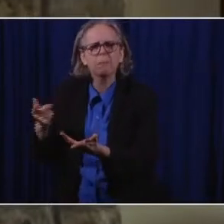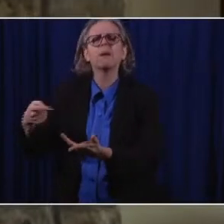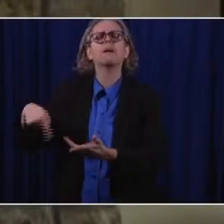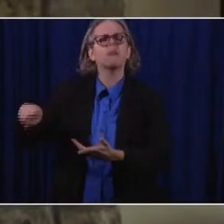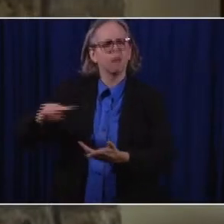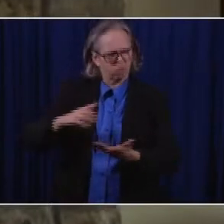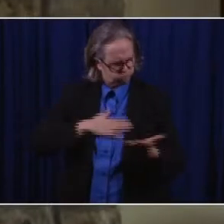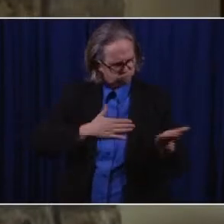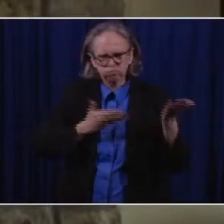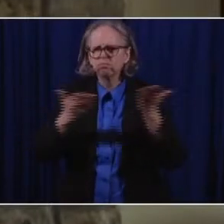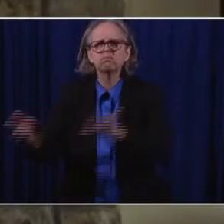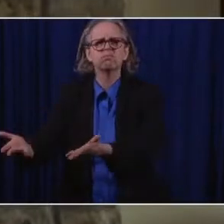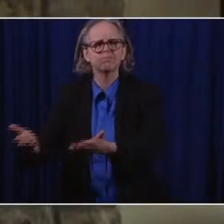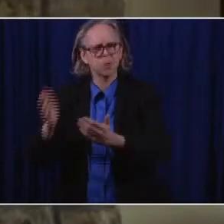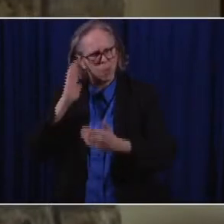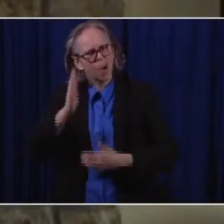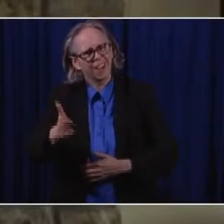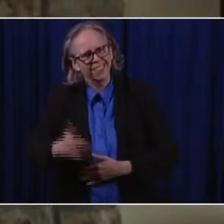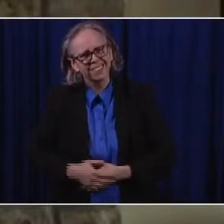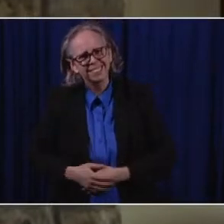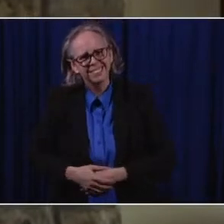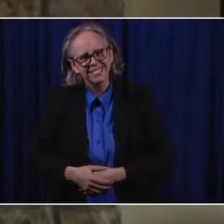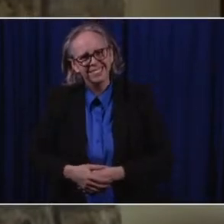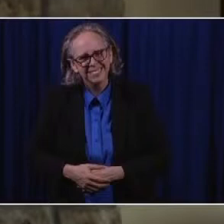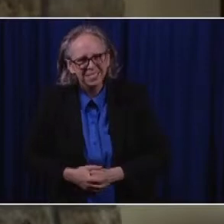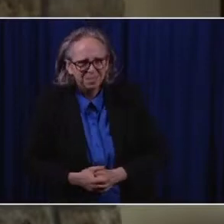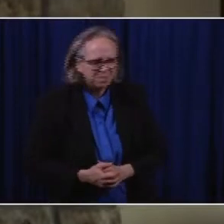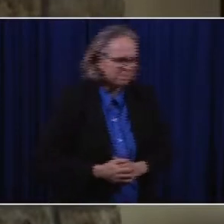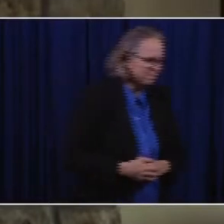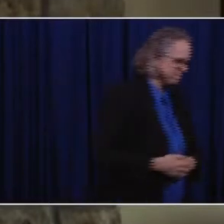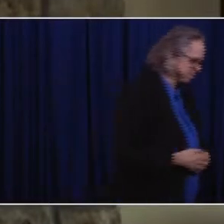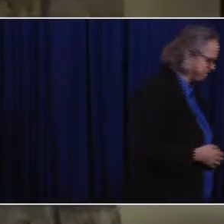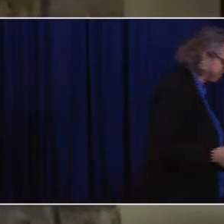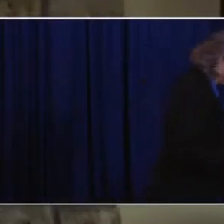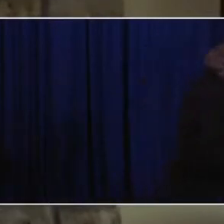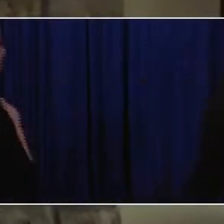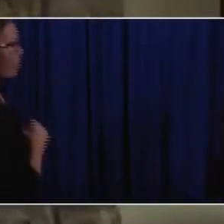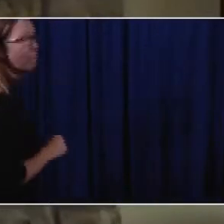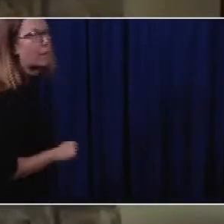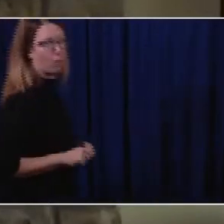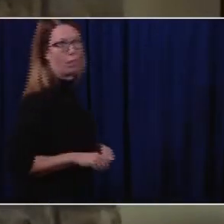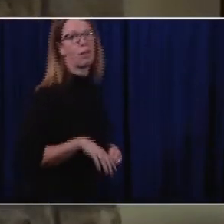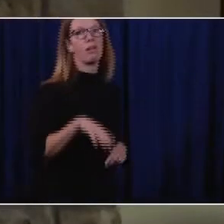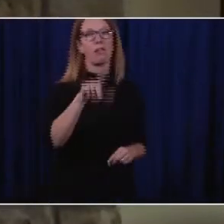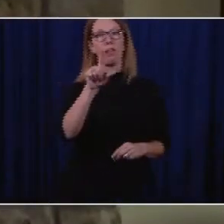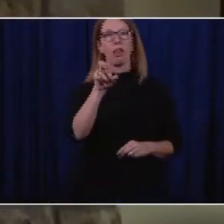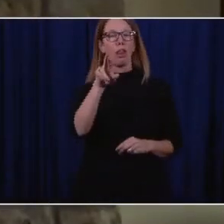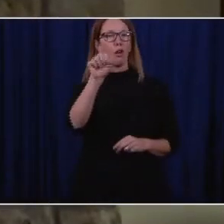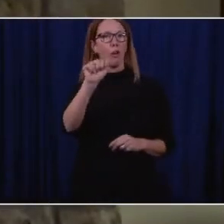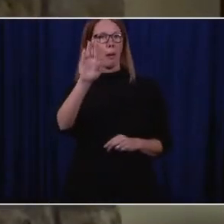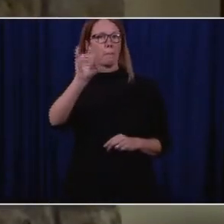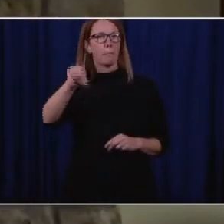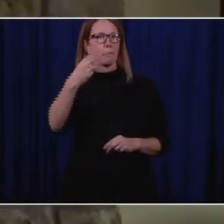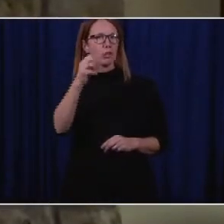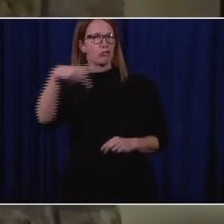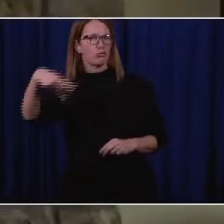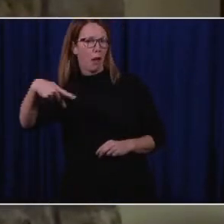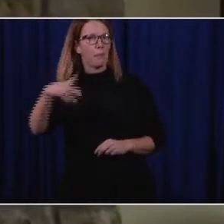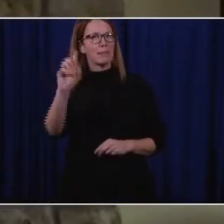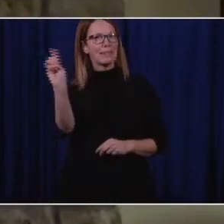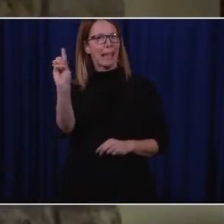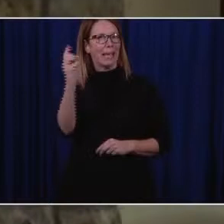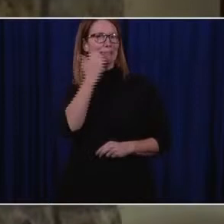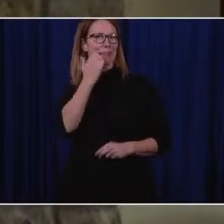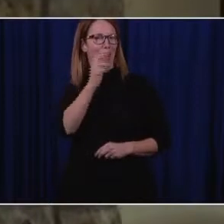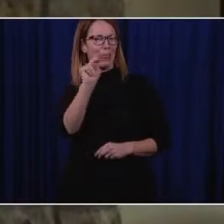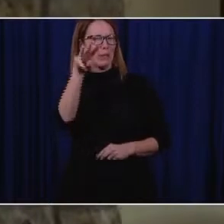Next question is from Laura Bischoff at the Dayton Daily News. Hey, Laura. Yeah, my question is for